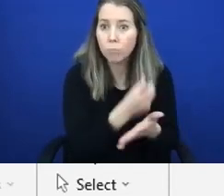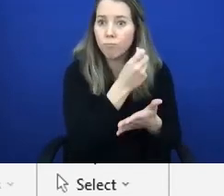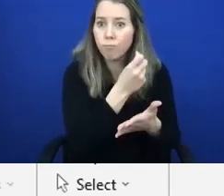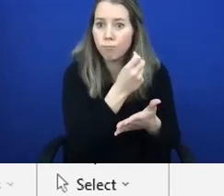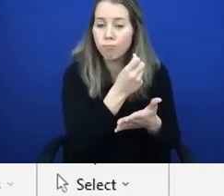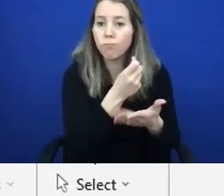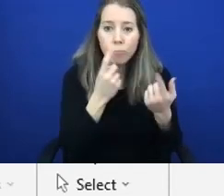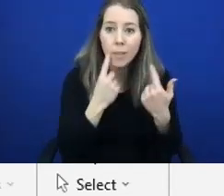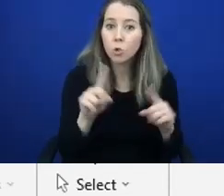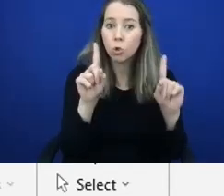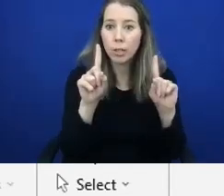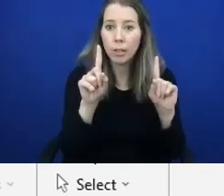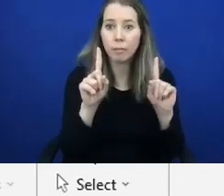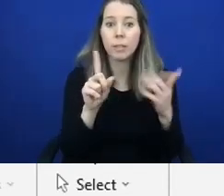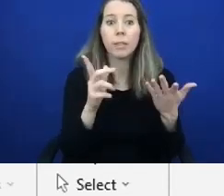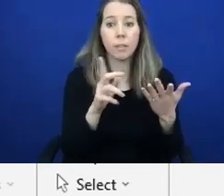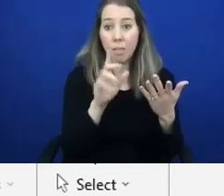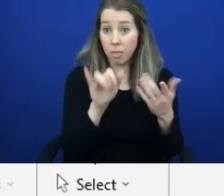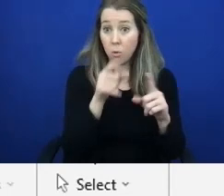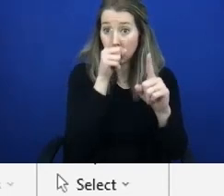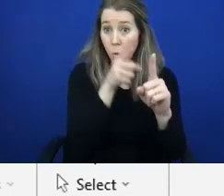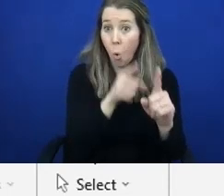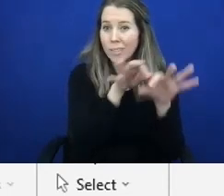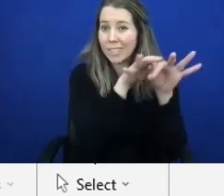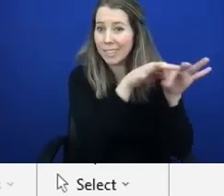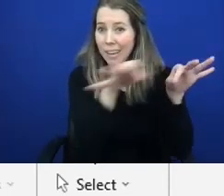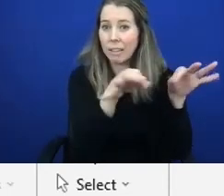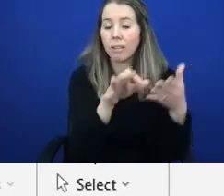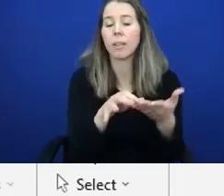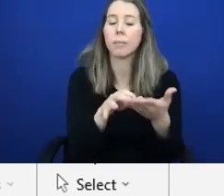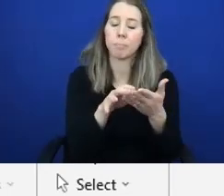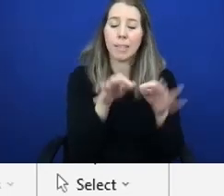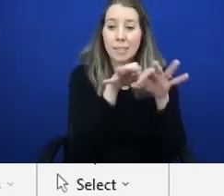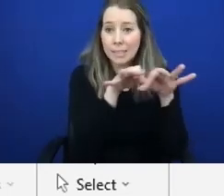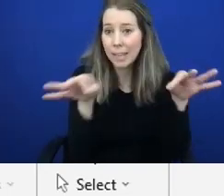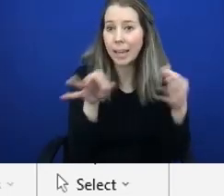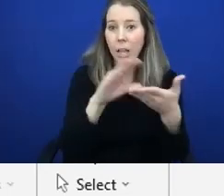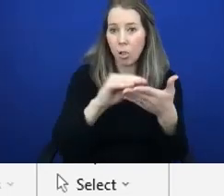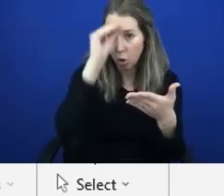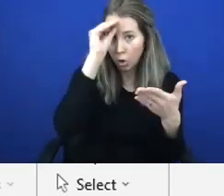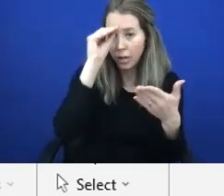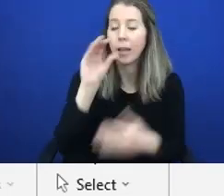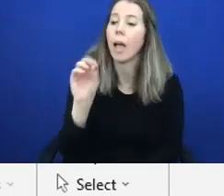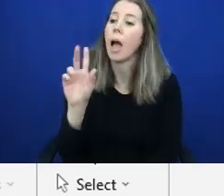achieve those stated goals, those stated learning outcomes that they are to demonstrate.